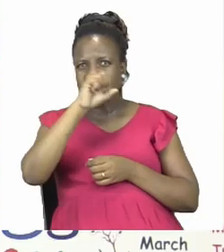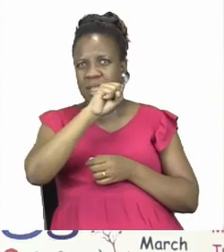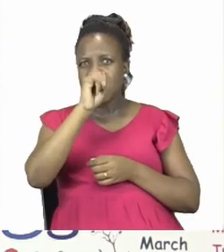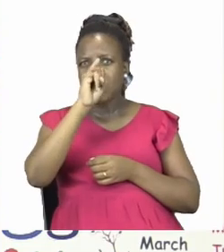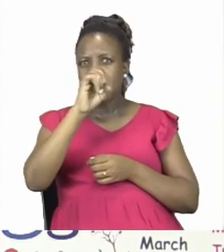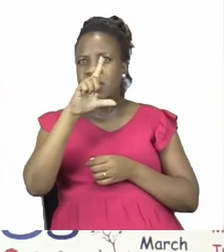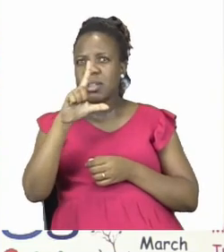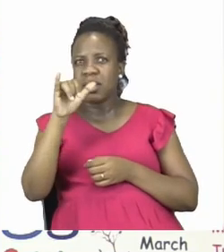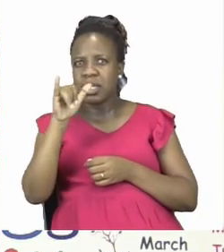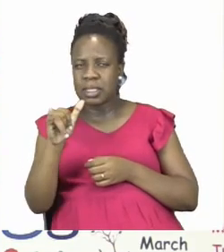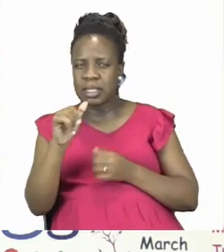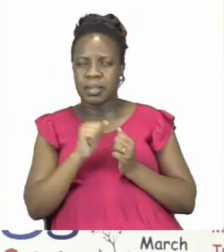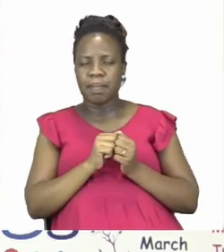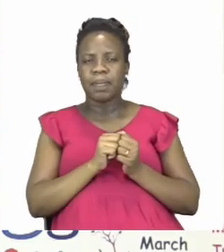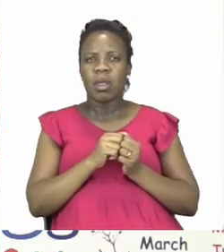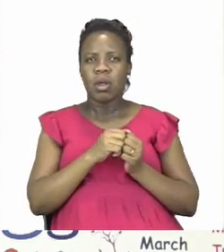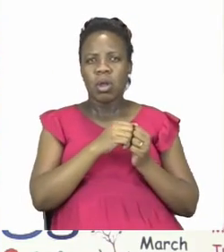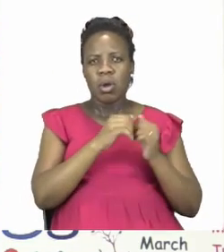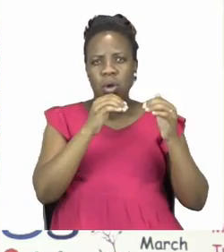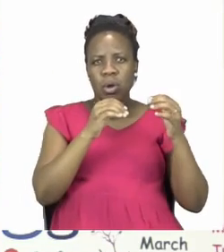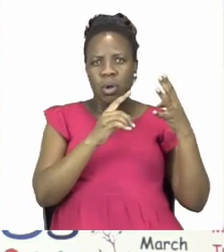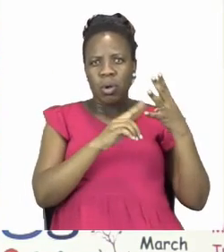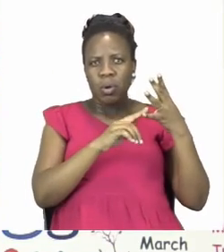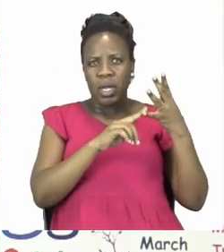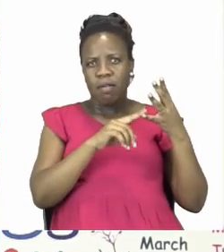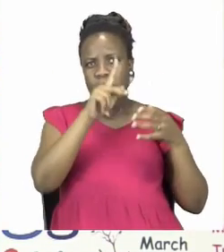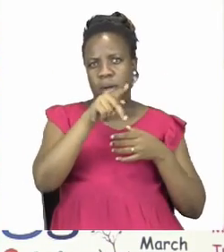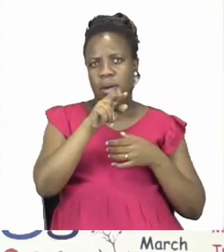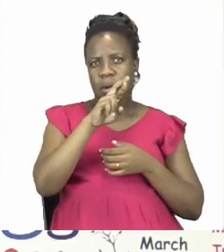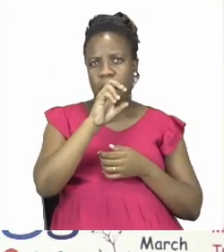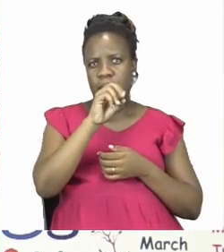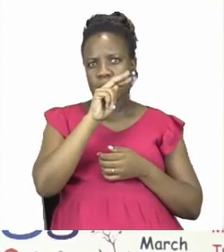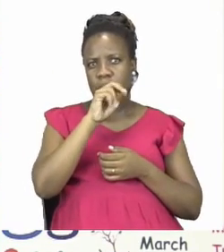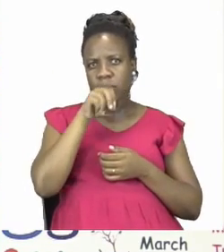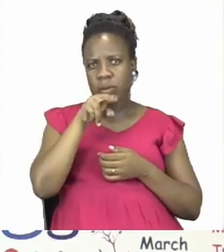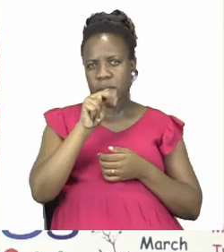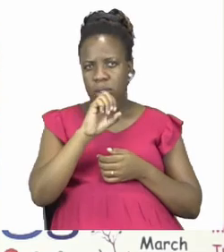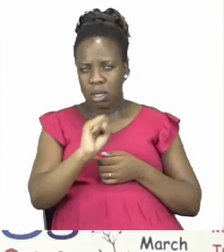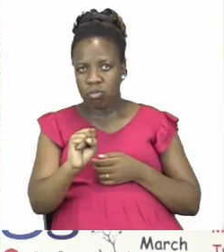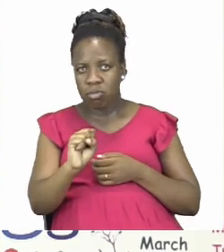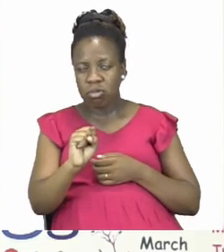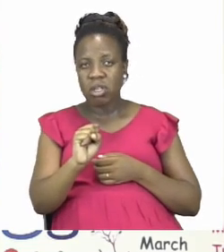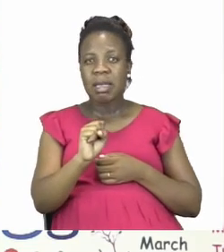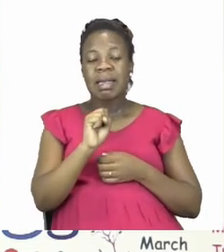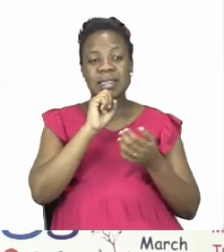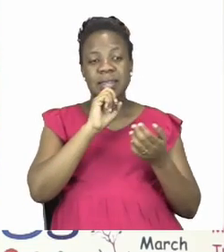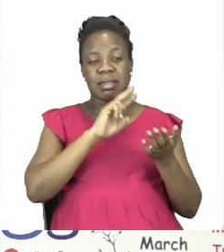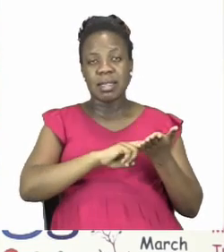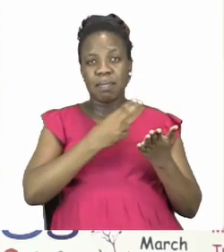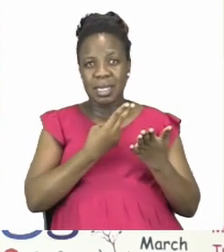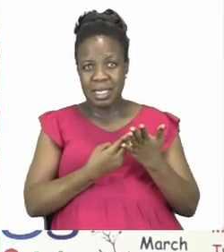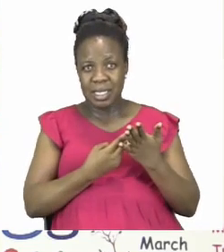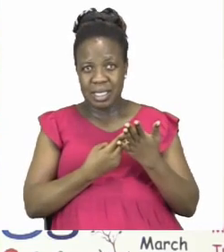pronouns. Now the pronoun replaces a noun in a sentence. So instead of saying vehicle,